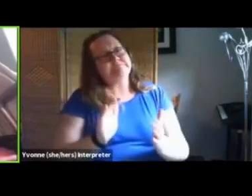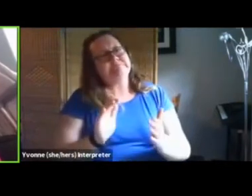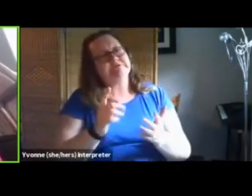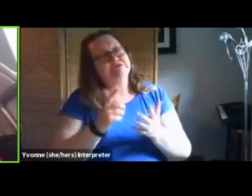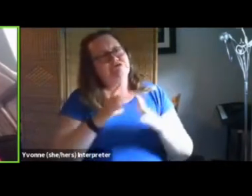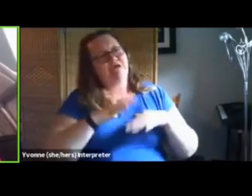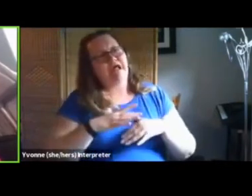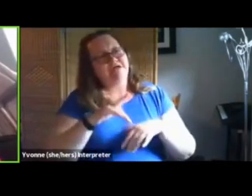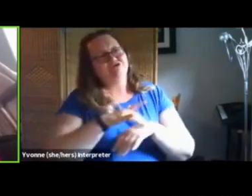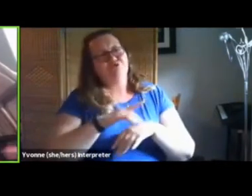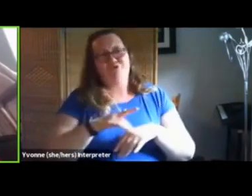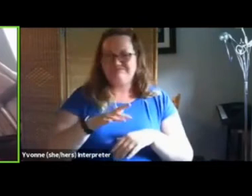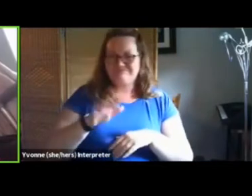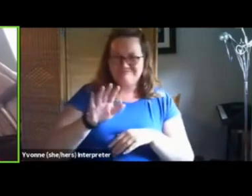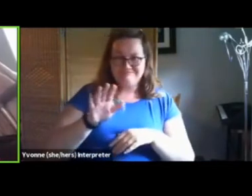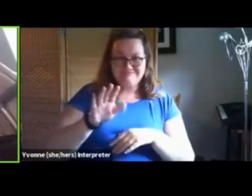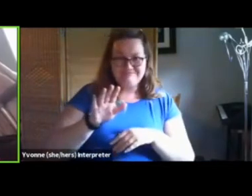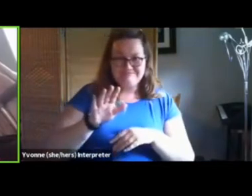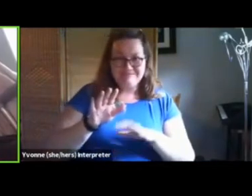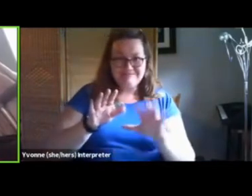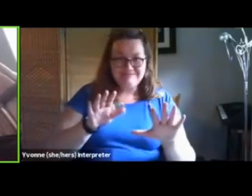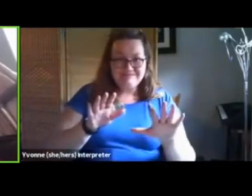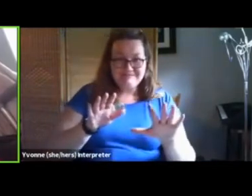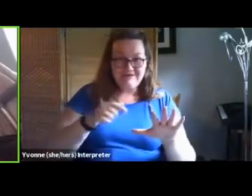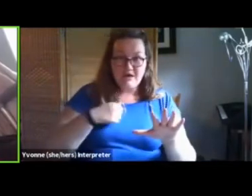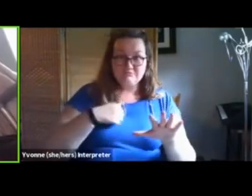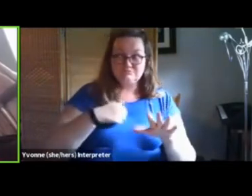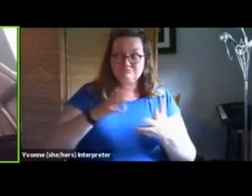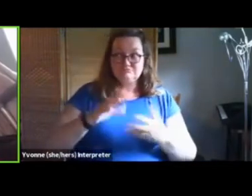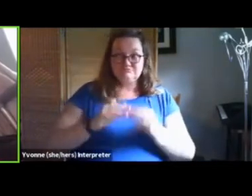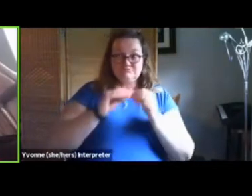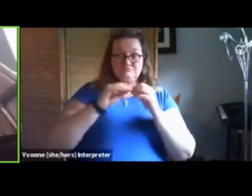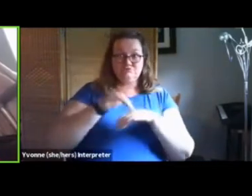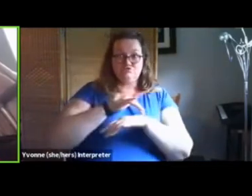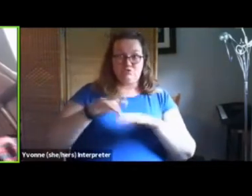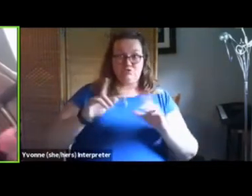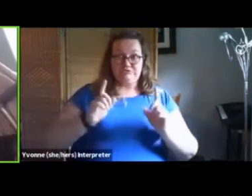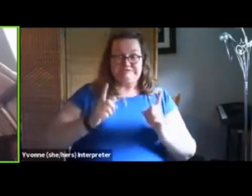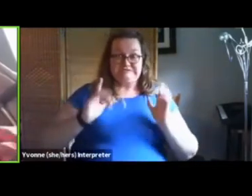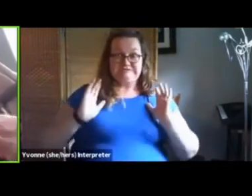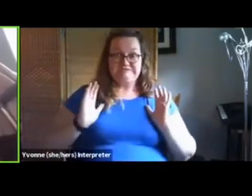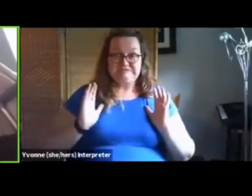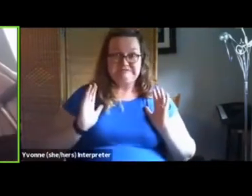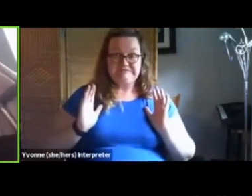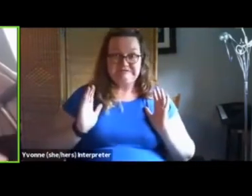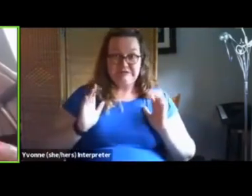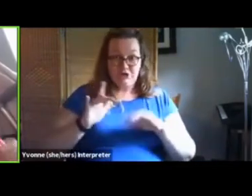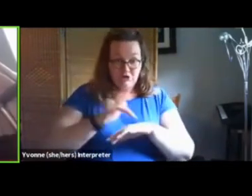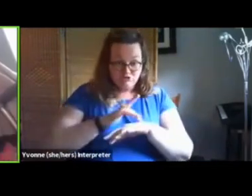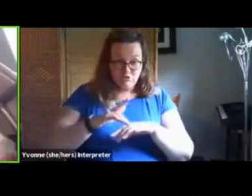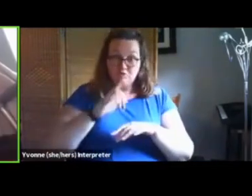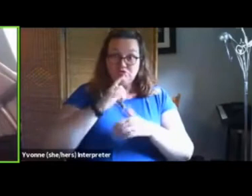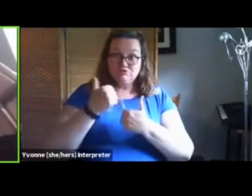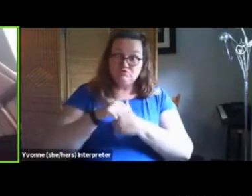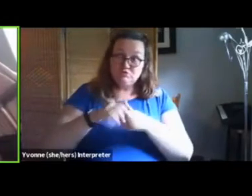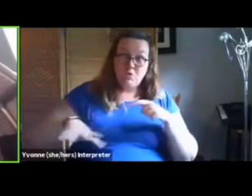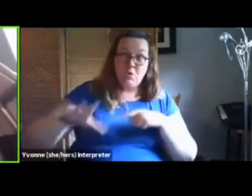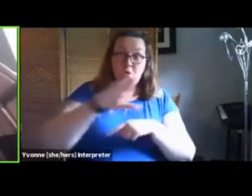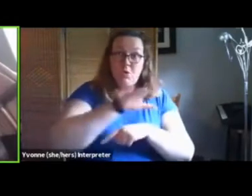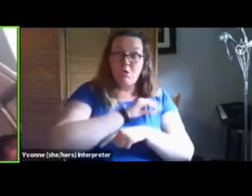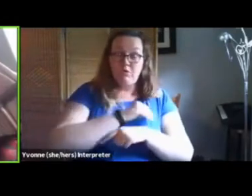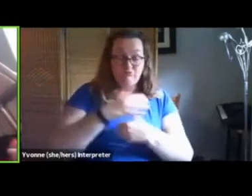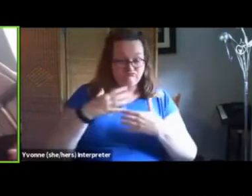is, as I already said, I just made a show. The show was never going to be not going to be relaxed. It was never going to be